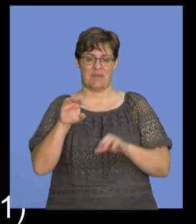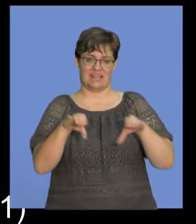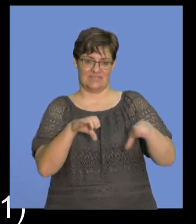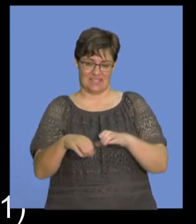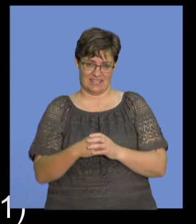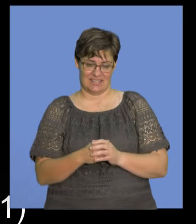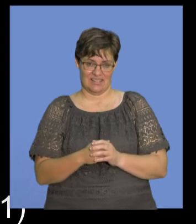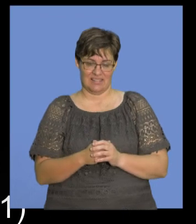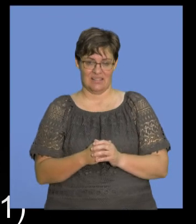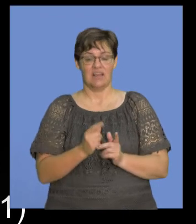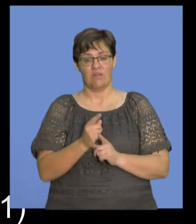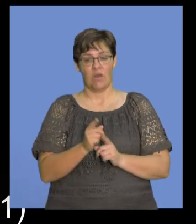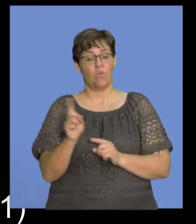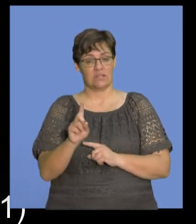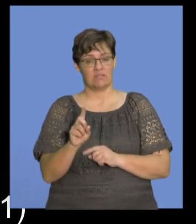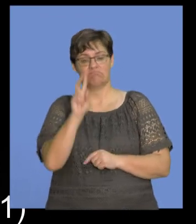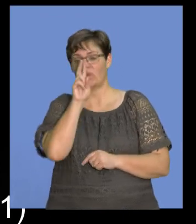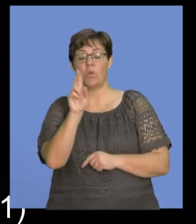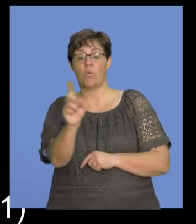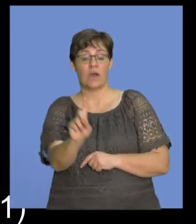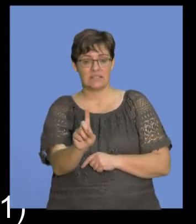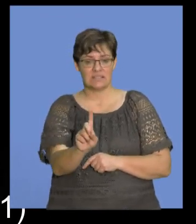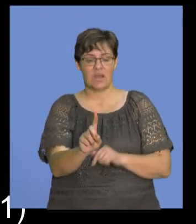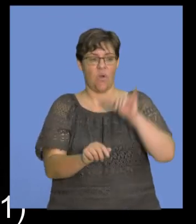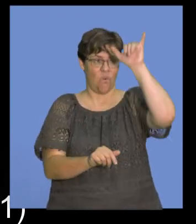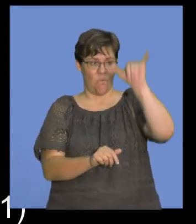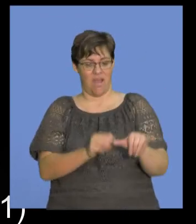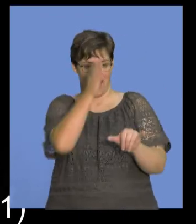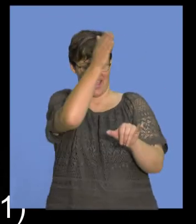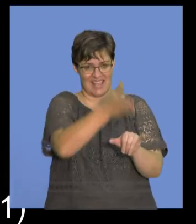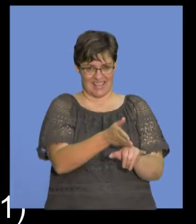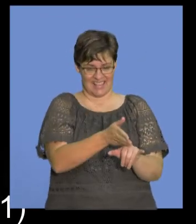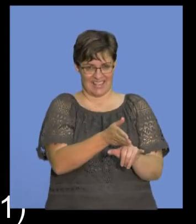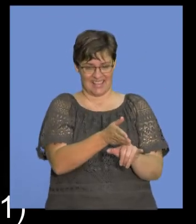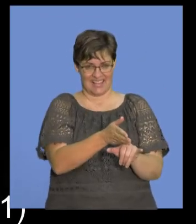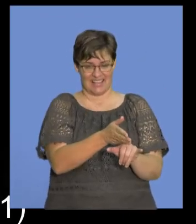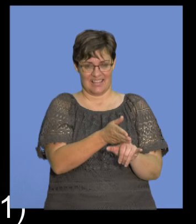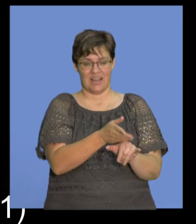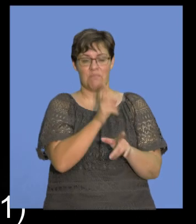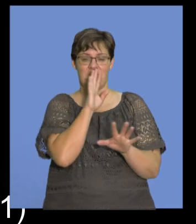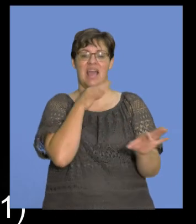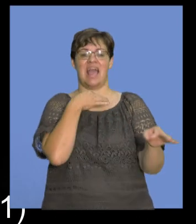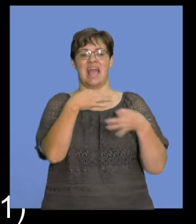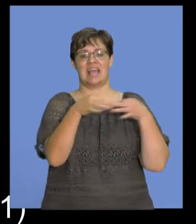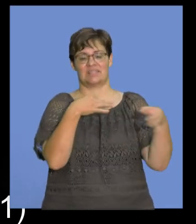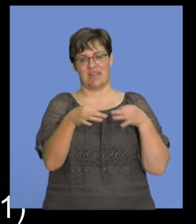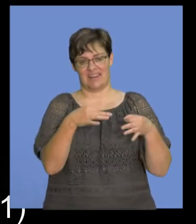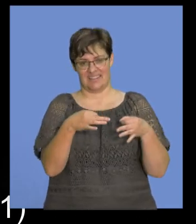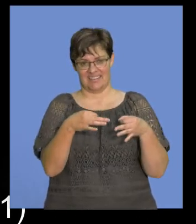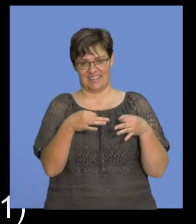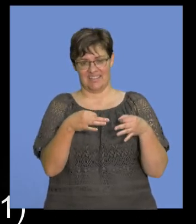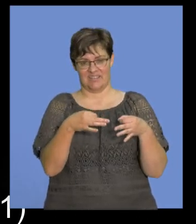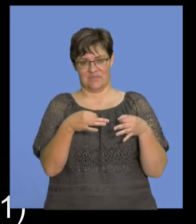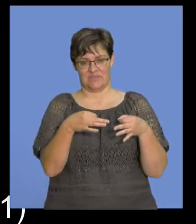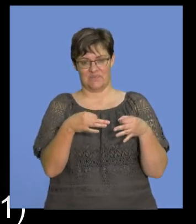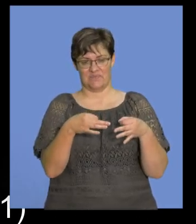is the enzyme activity, and the hint to that would be look for the y-axis, which often is the